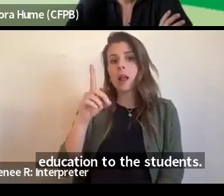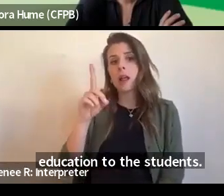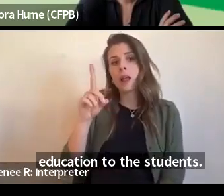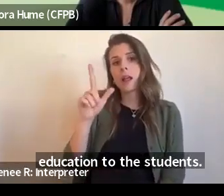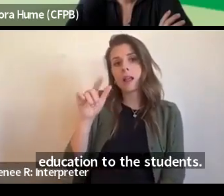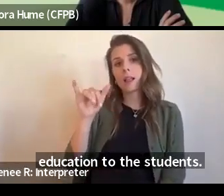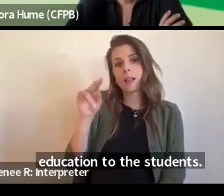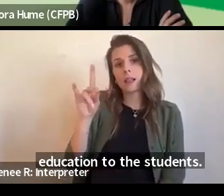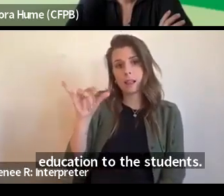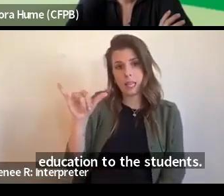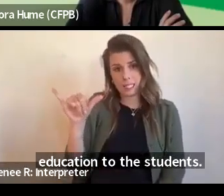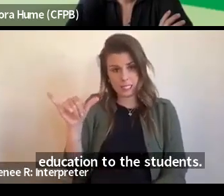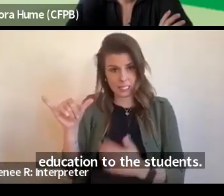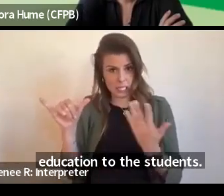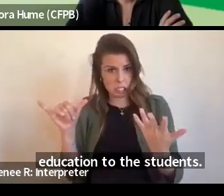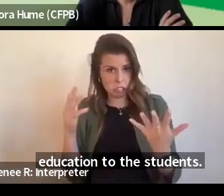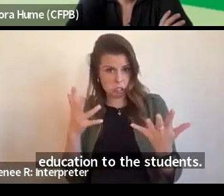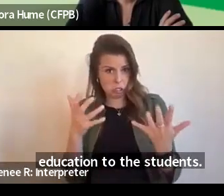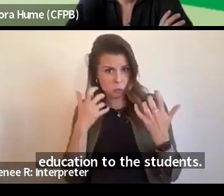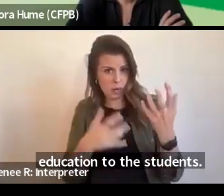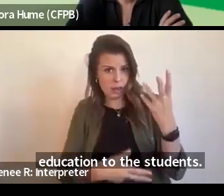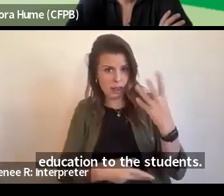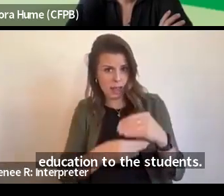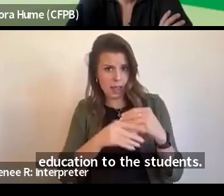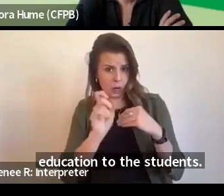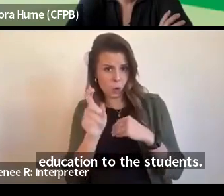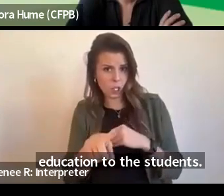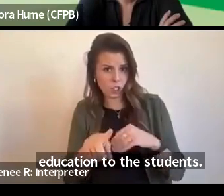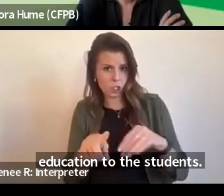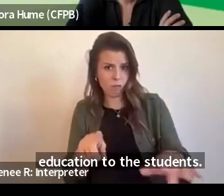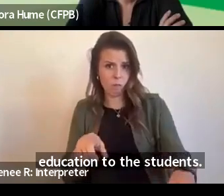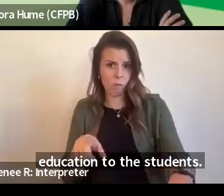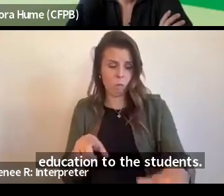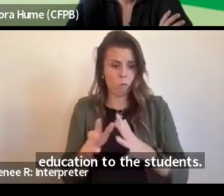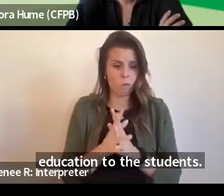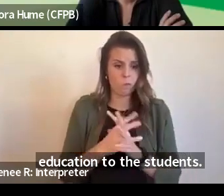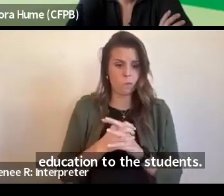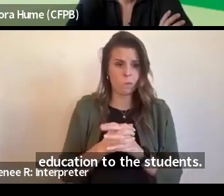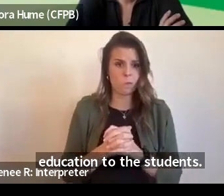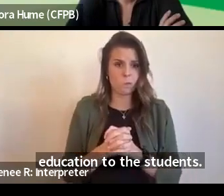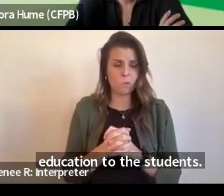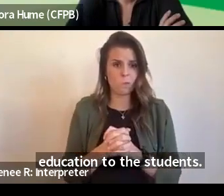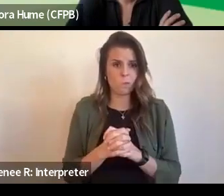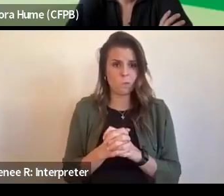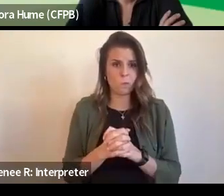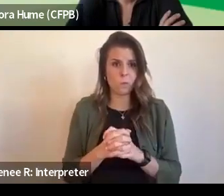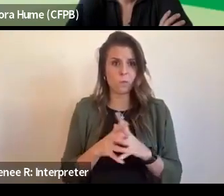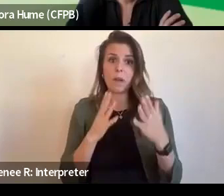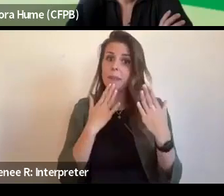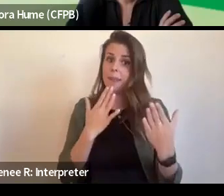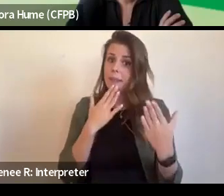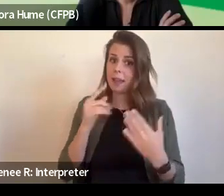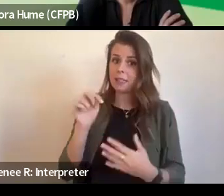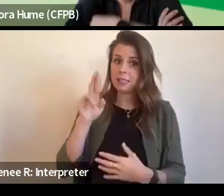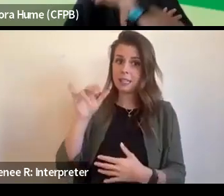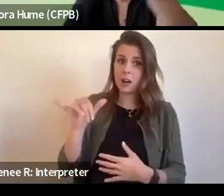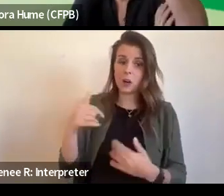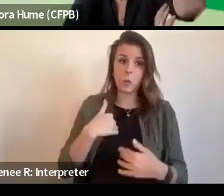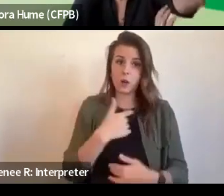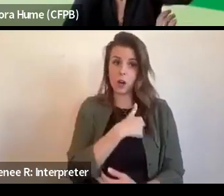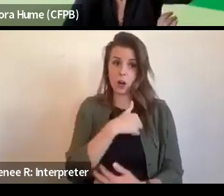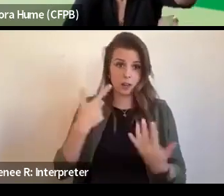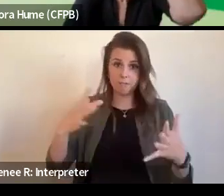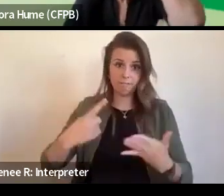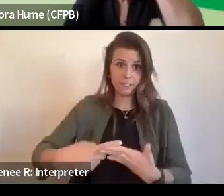questions? Are there any other questions out there we should be taking a look at? Thanks, Terry. No, we're covering so much ground